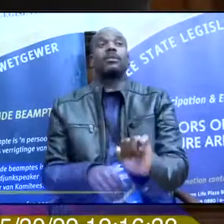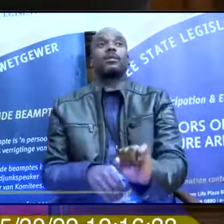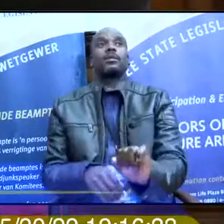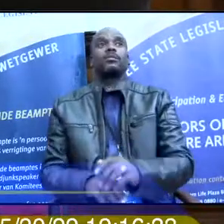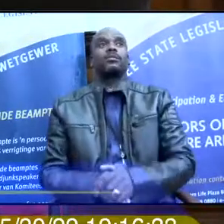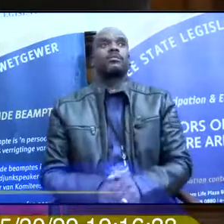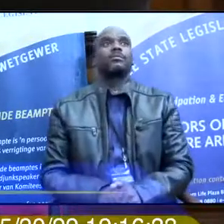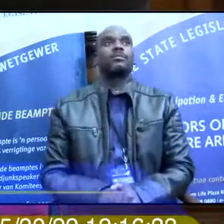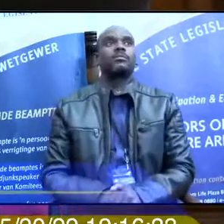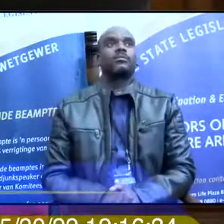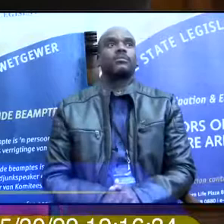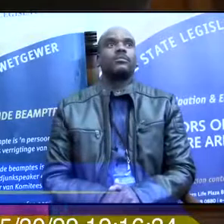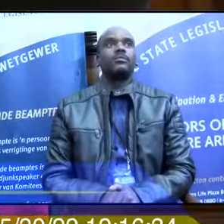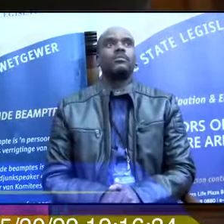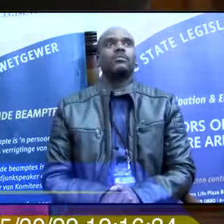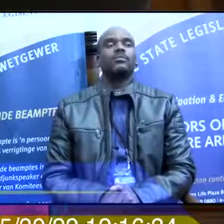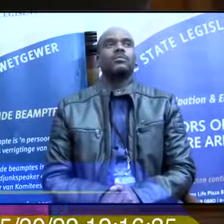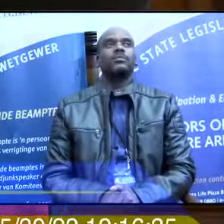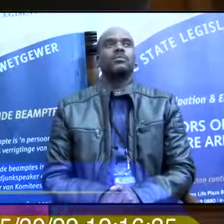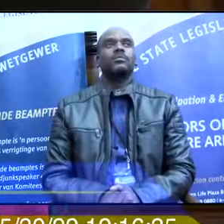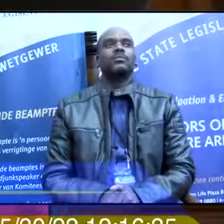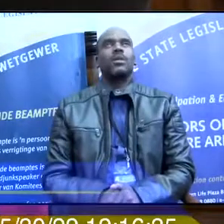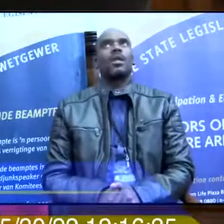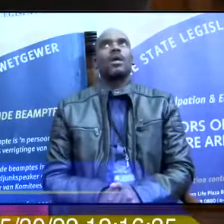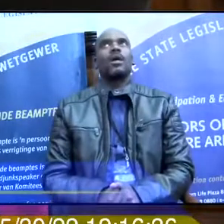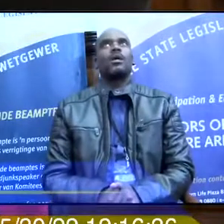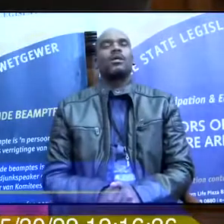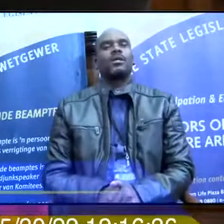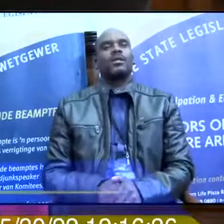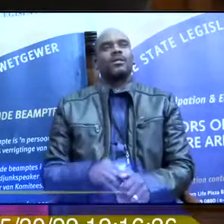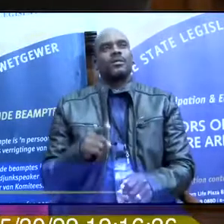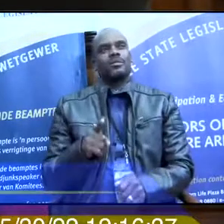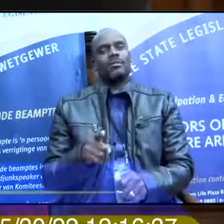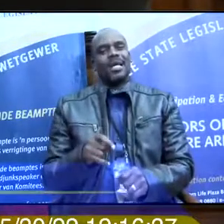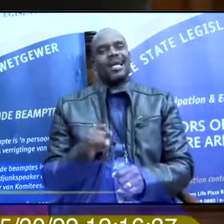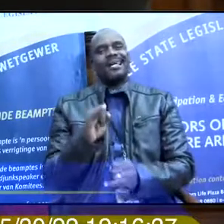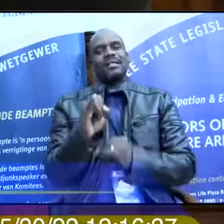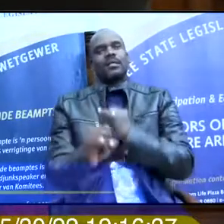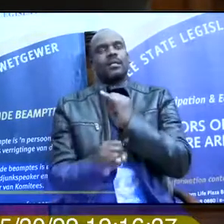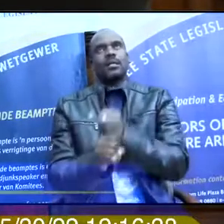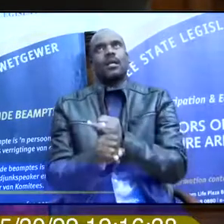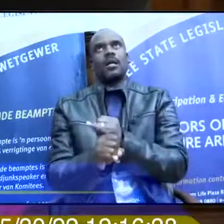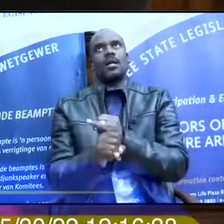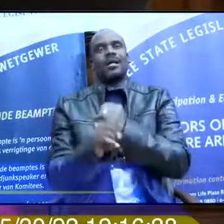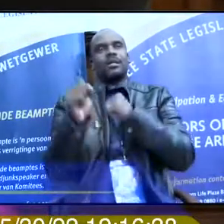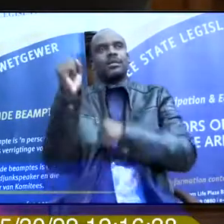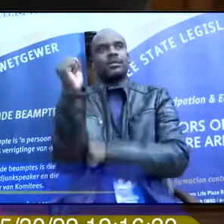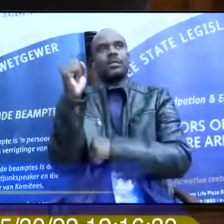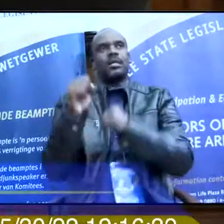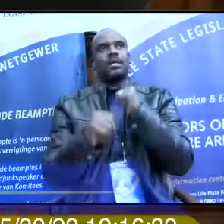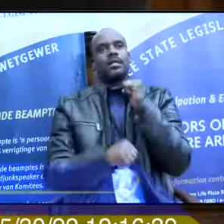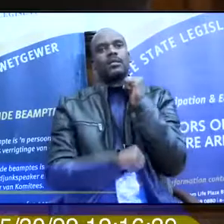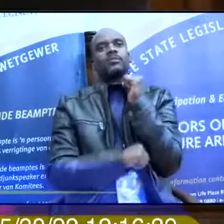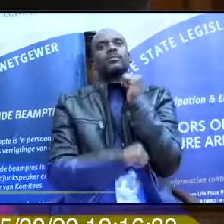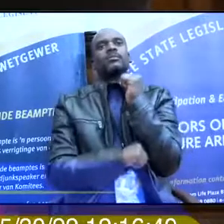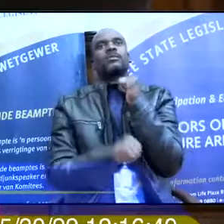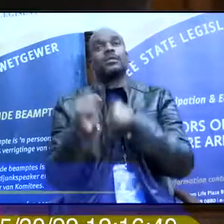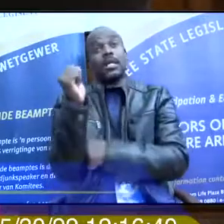program director we in our industrial sectors we need